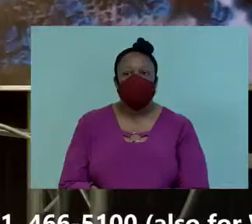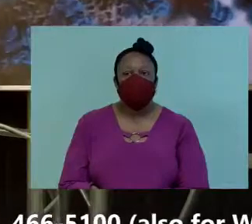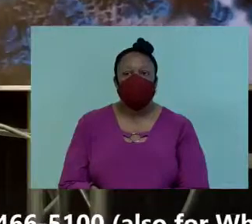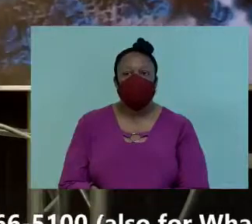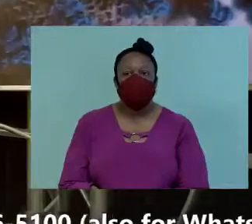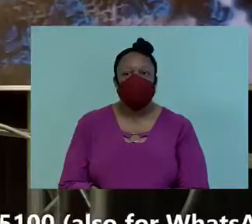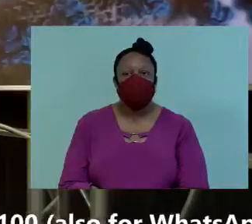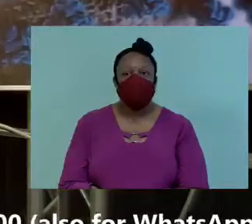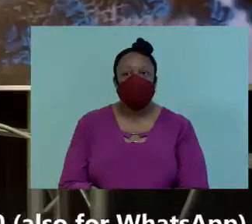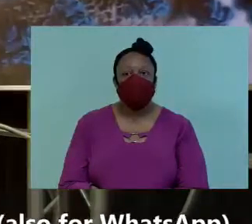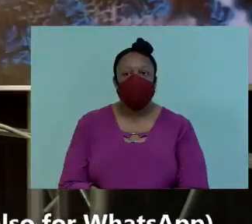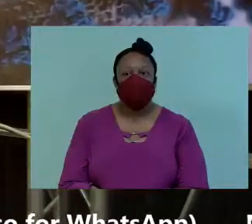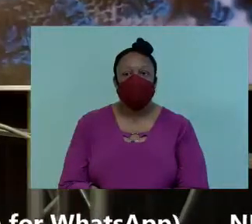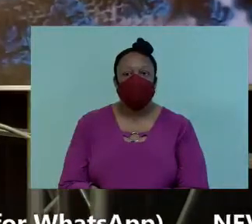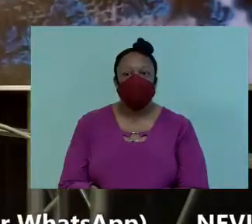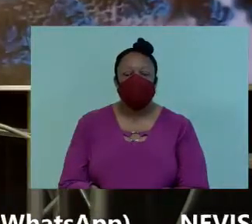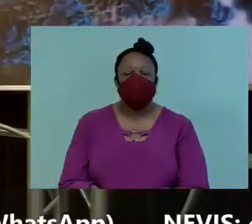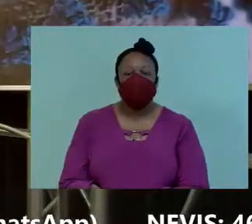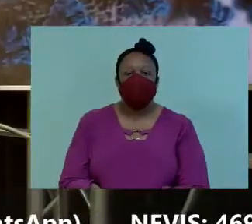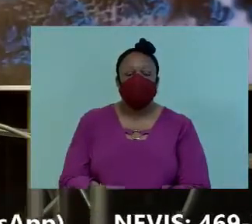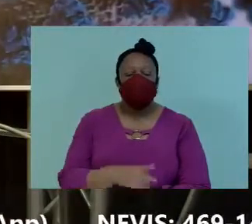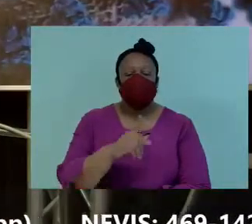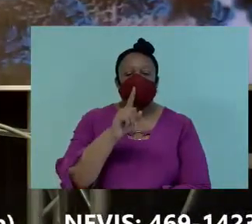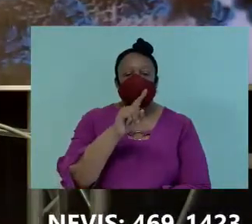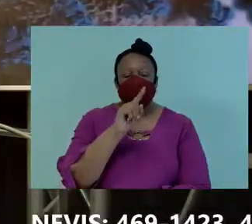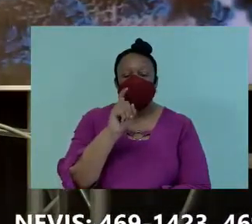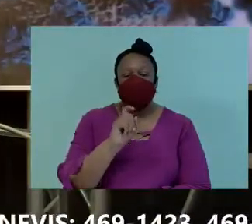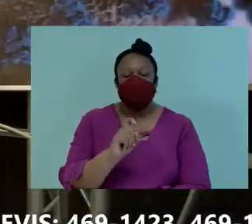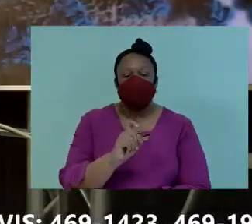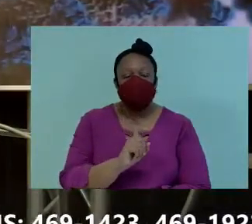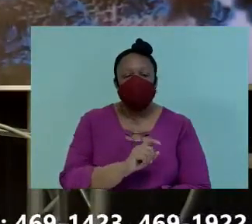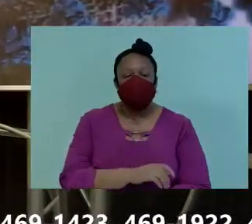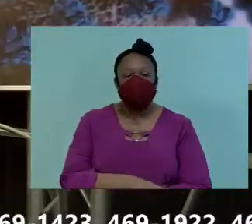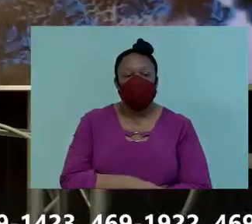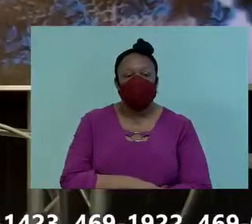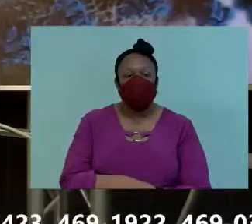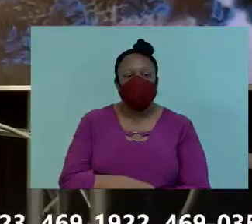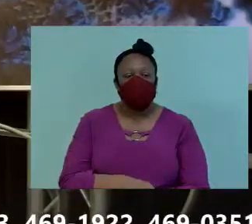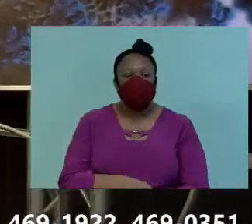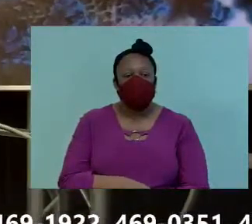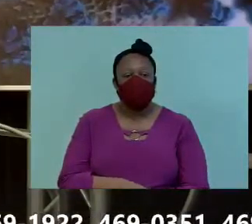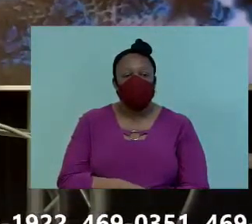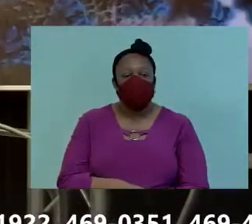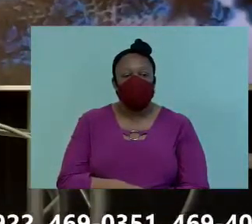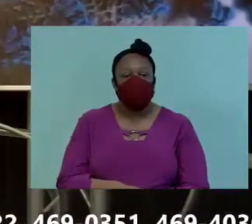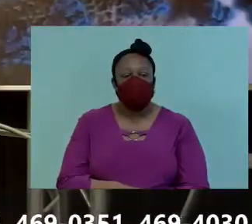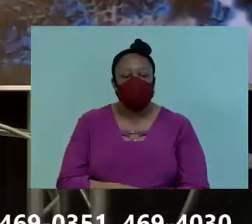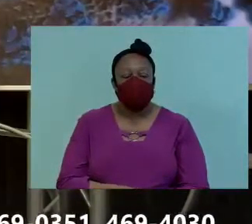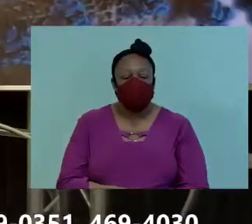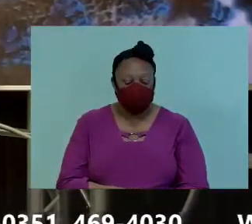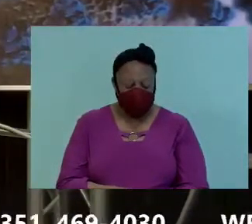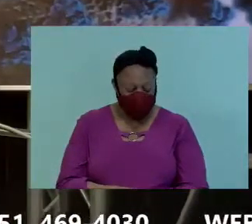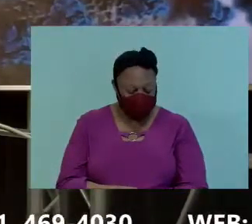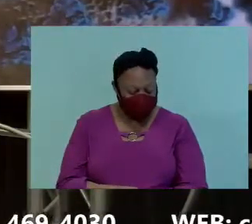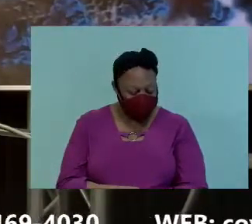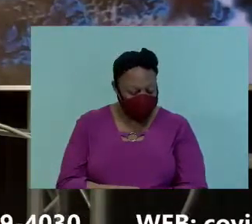one question for Superintendent Henry. Good afternoon.